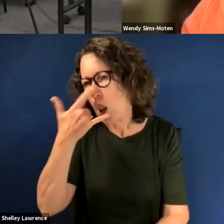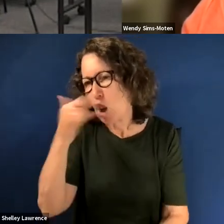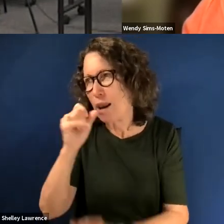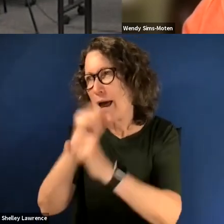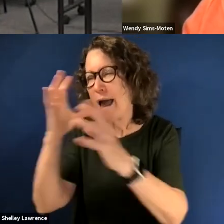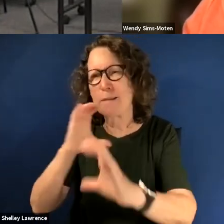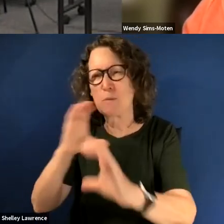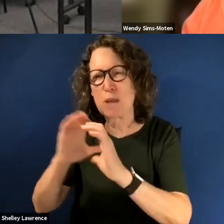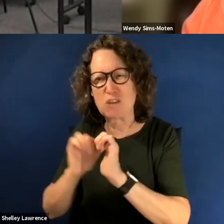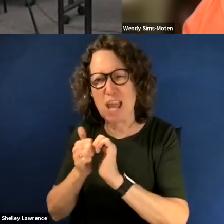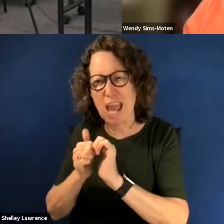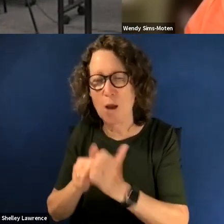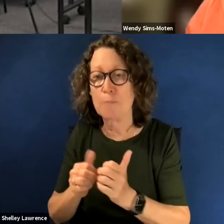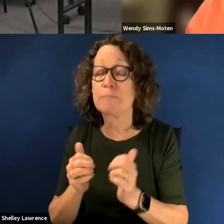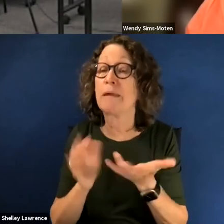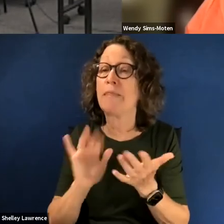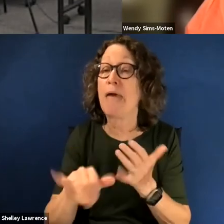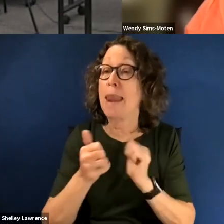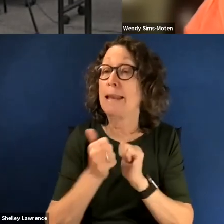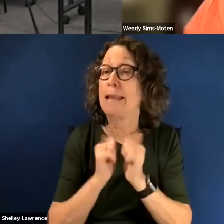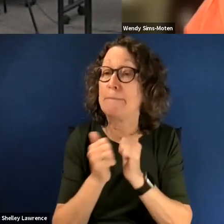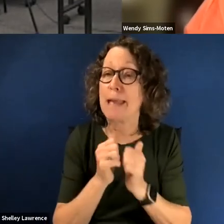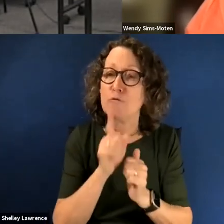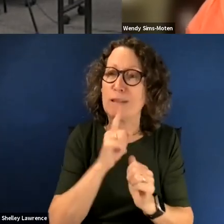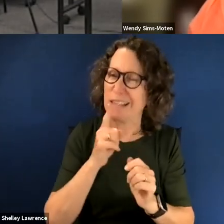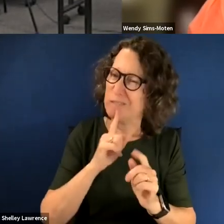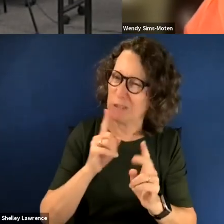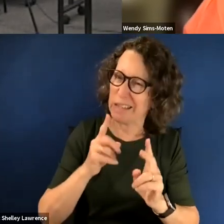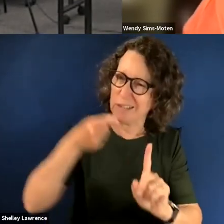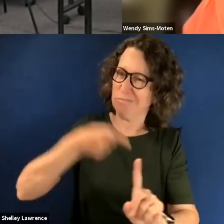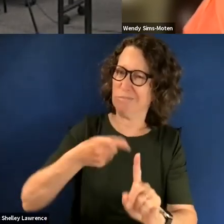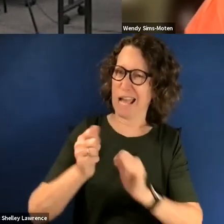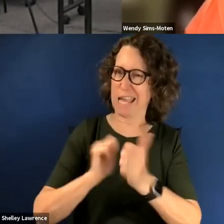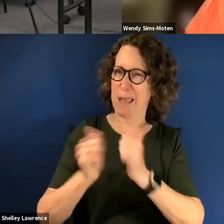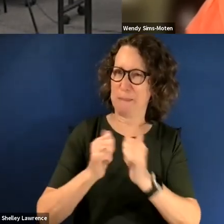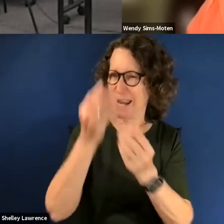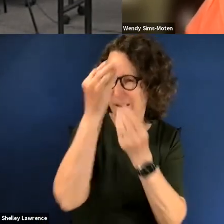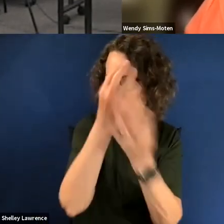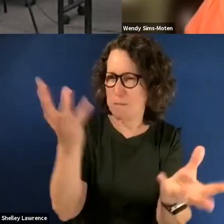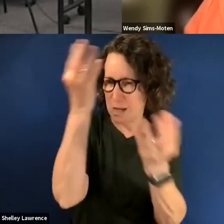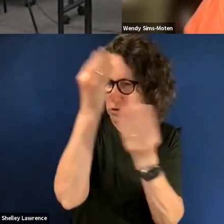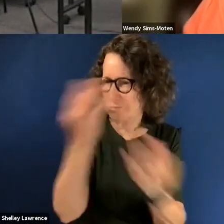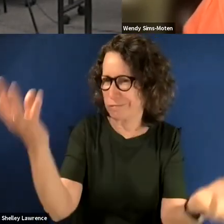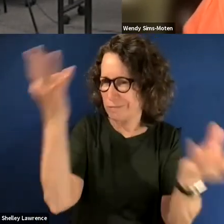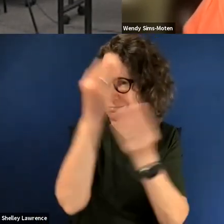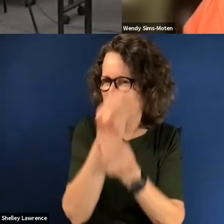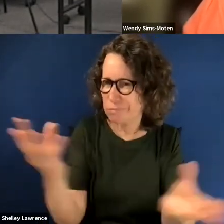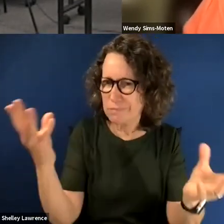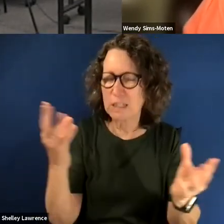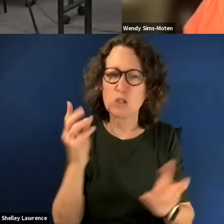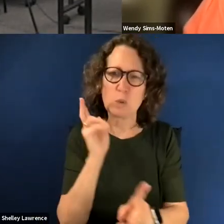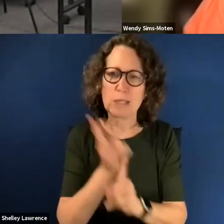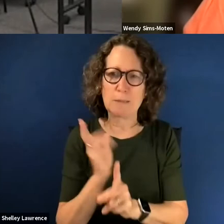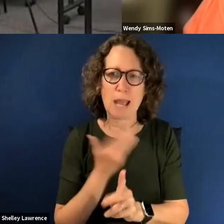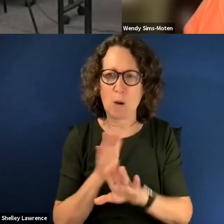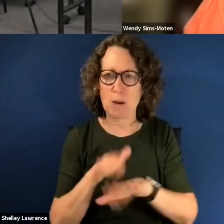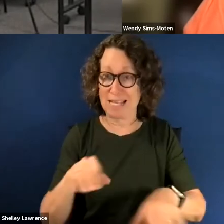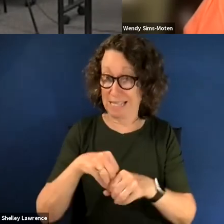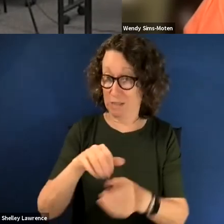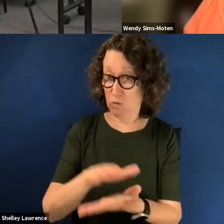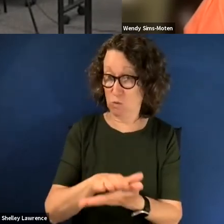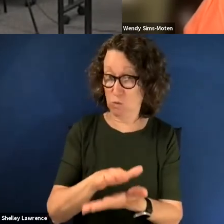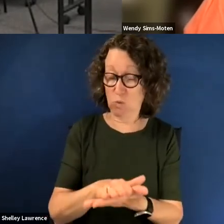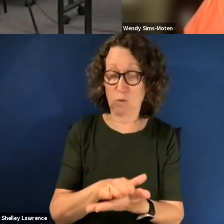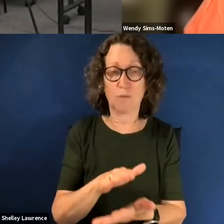like. The campaign, it really is a campaign of information to keep our kids in school.